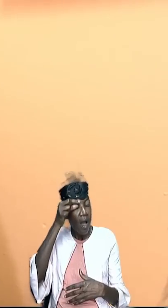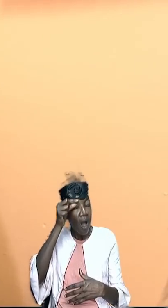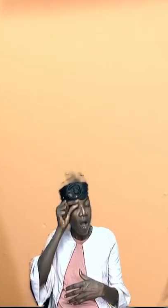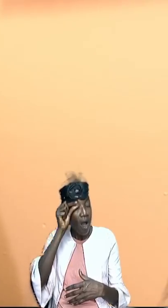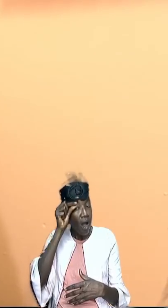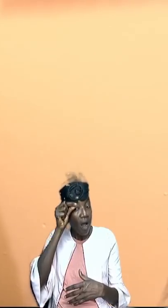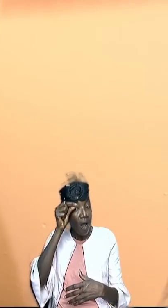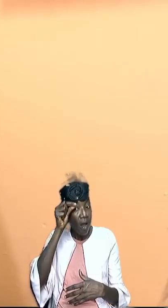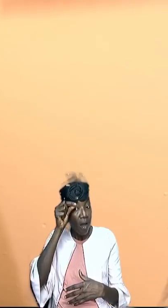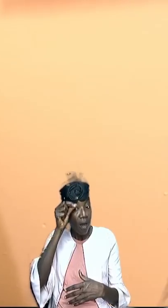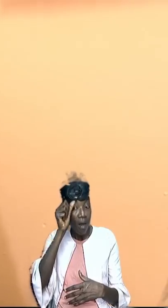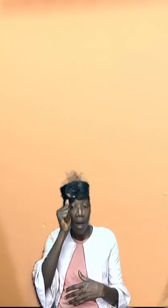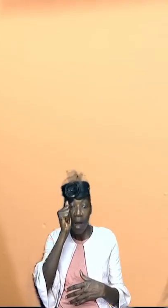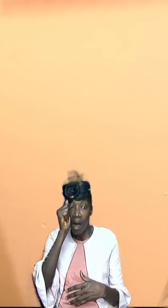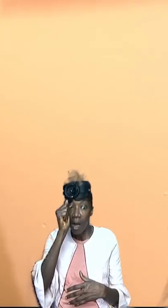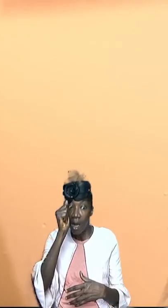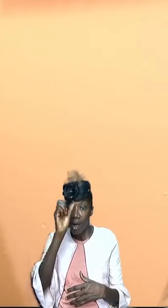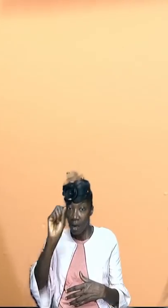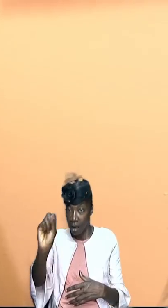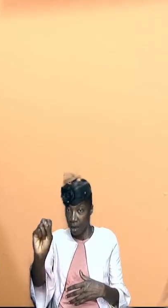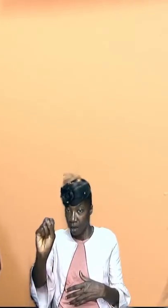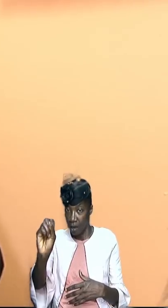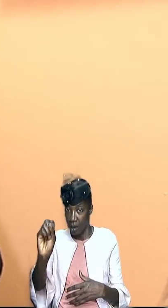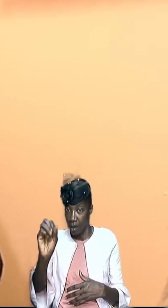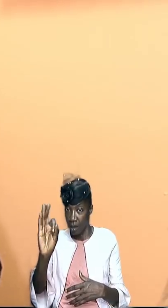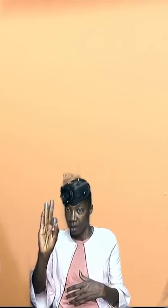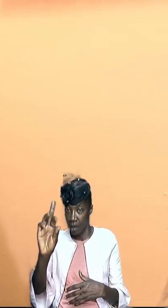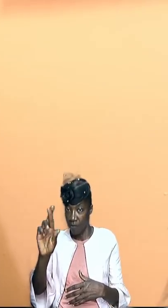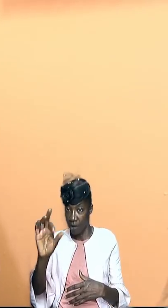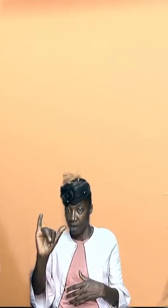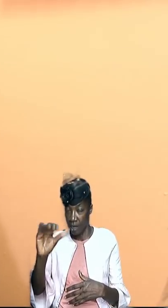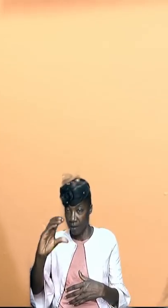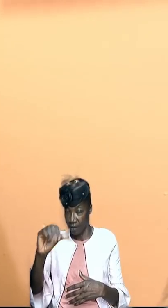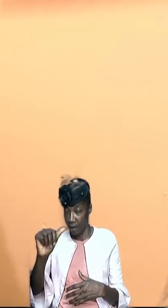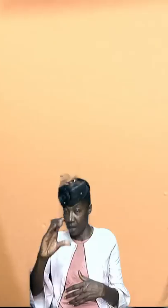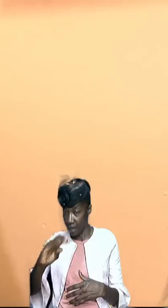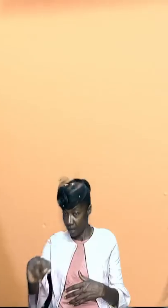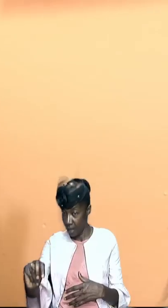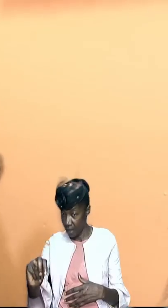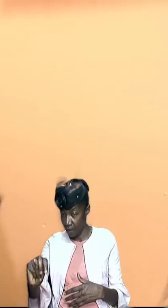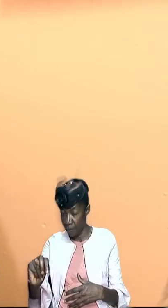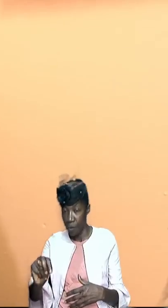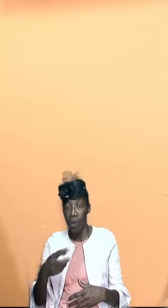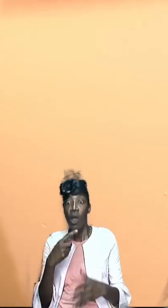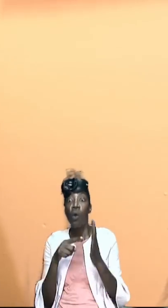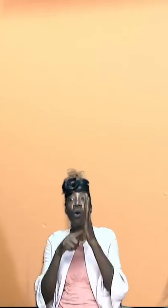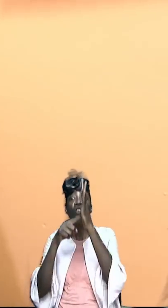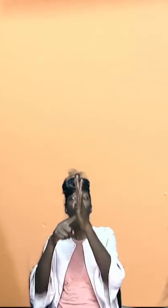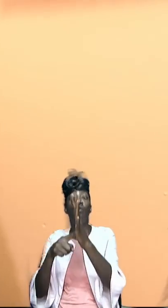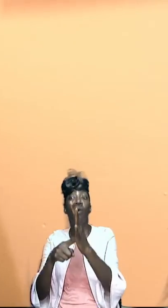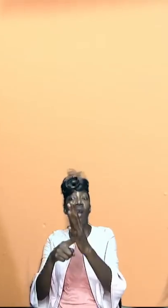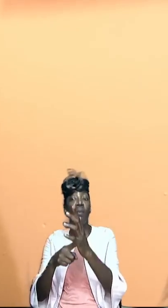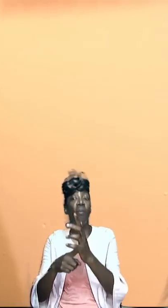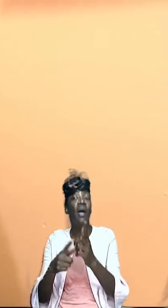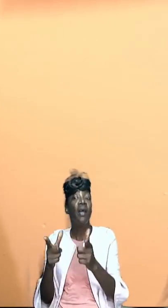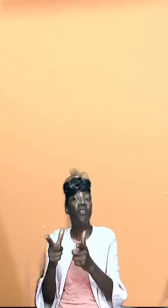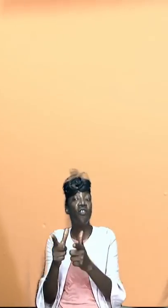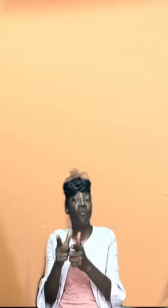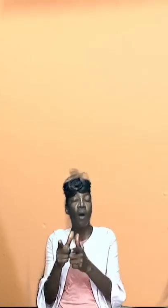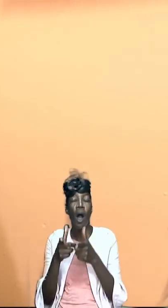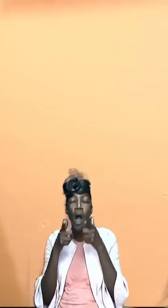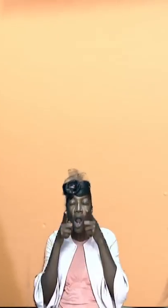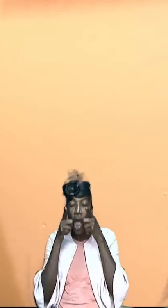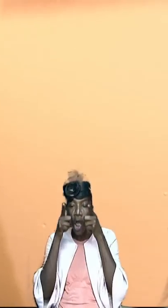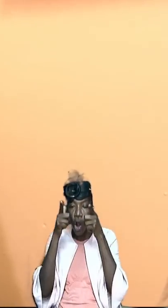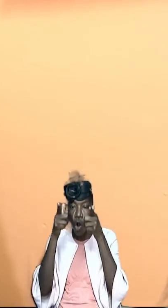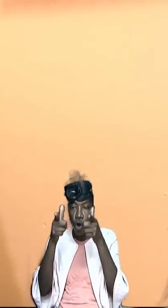we are showing us, certainly by virtue of our small look at the whole